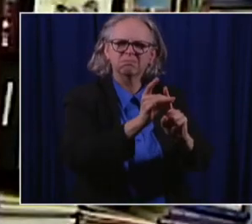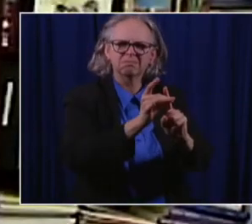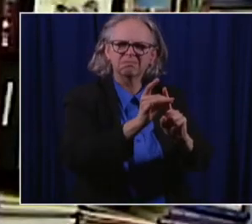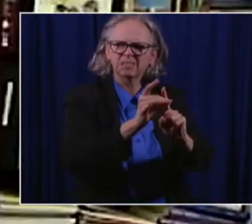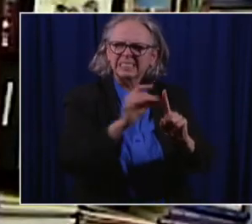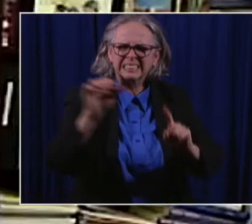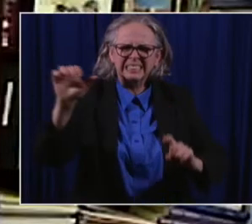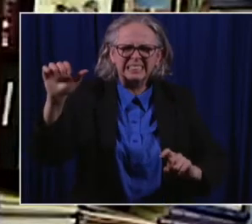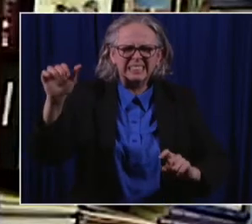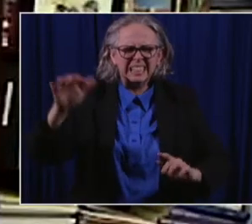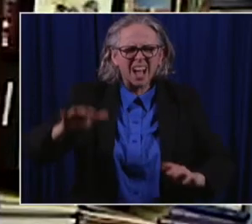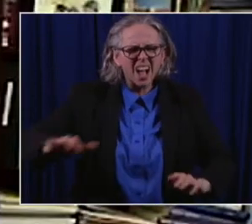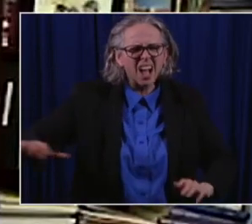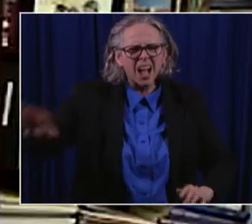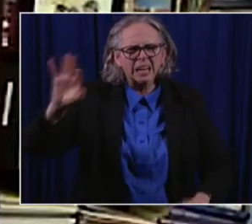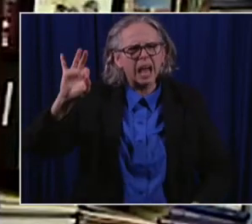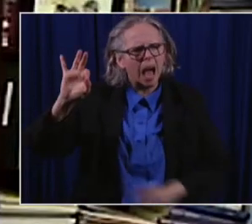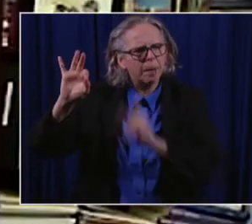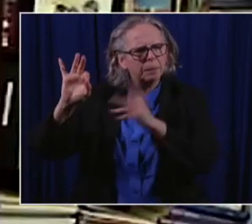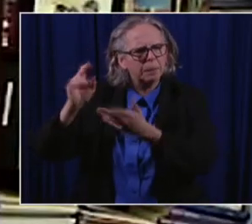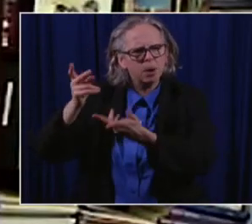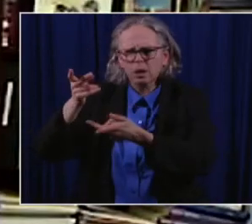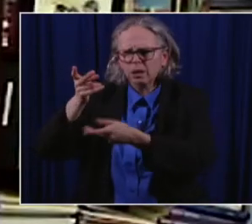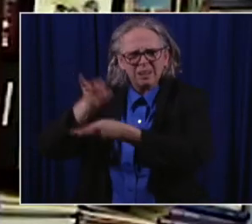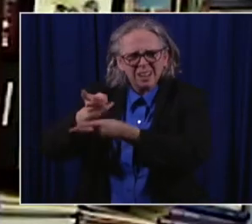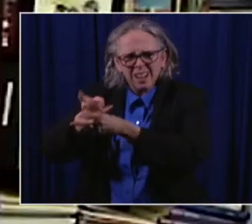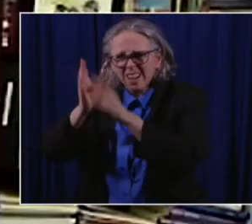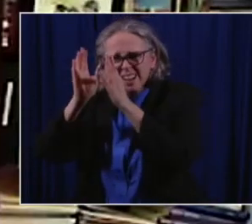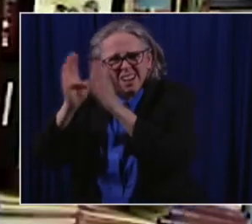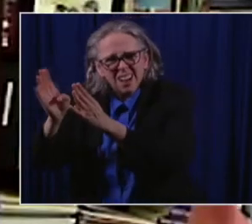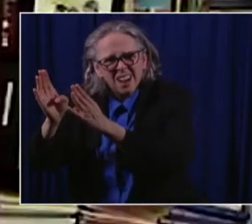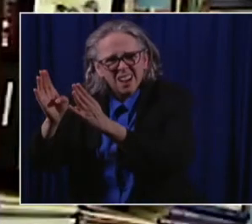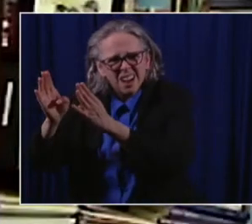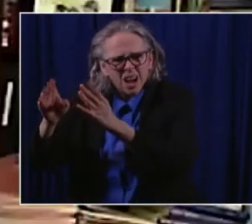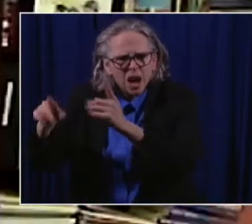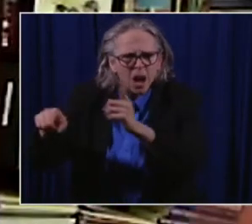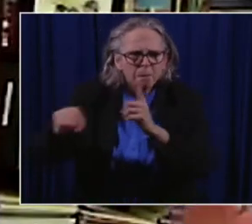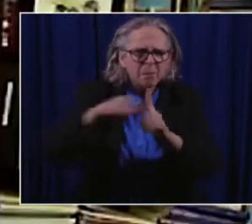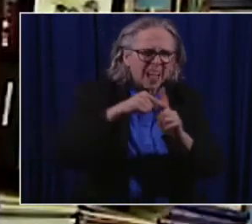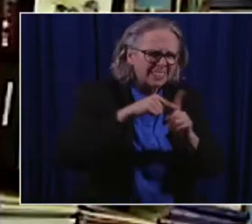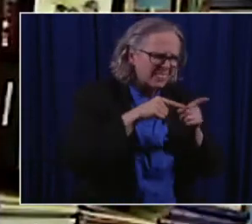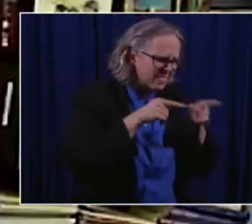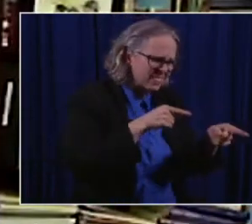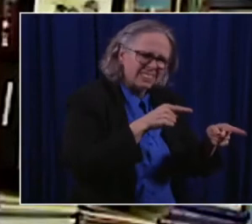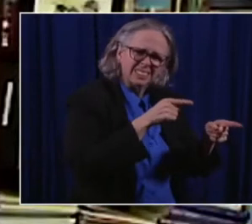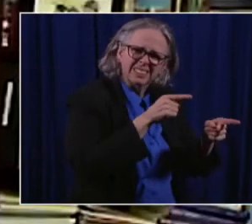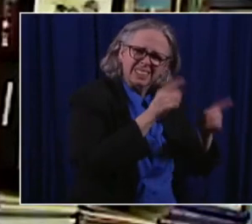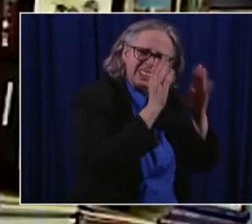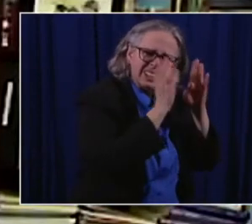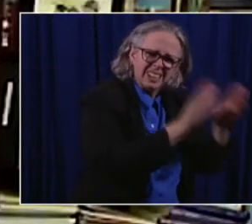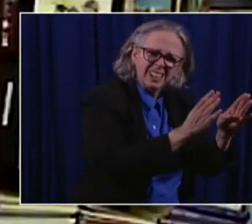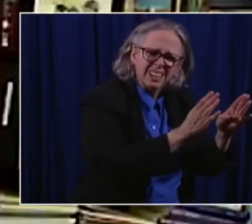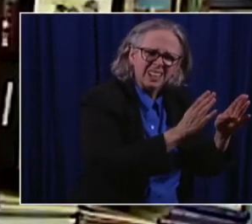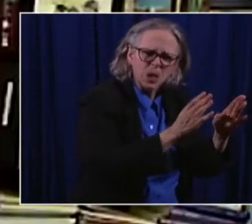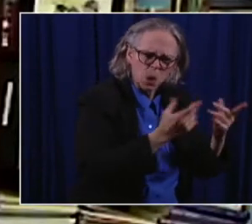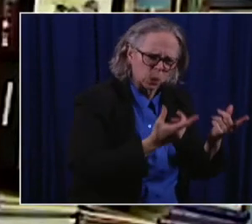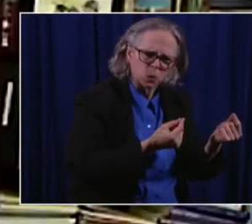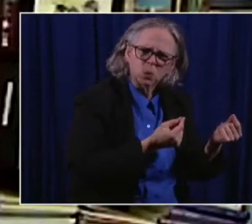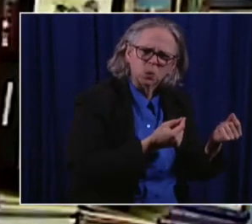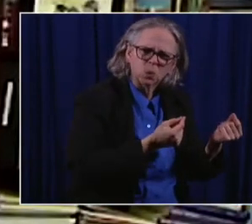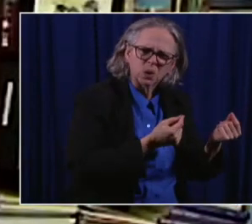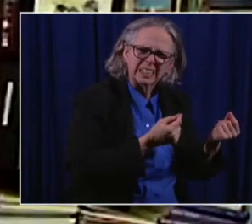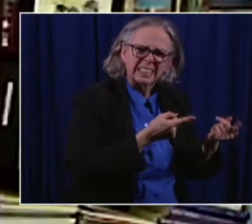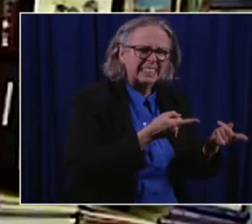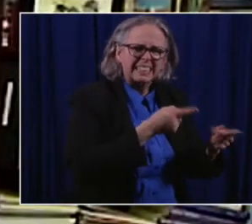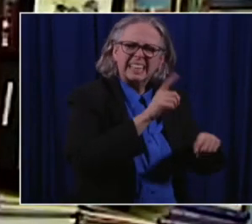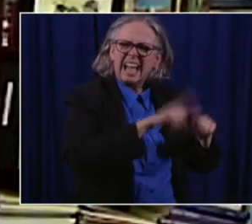unit. Hospitals do not have the capacity in an unending way to grow the number of ICU beds that they have. And what I